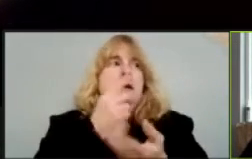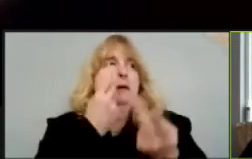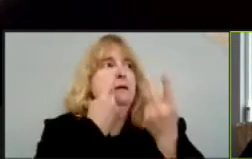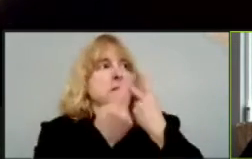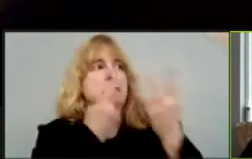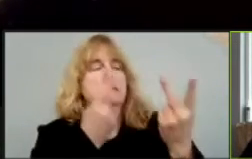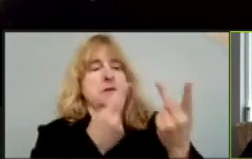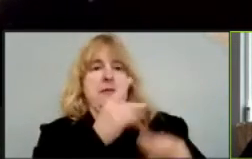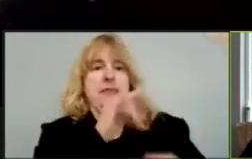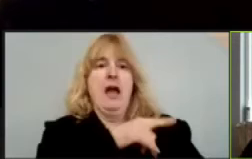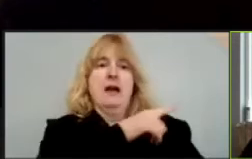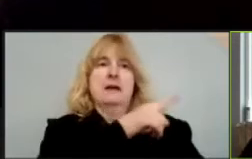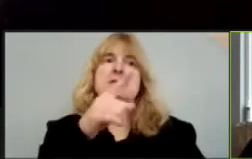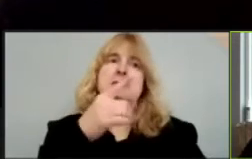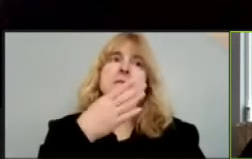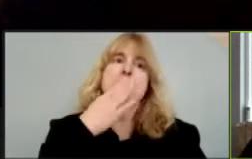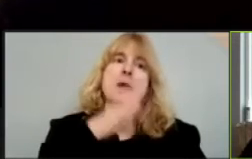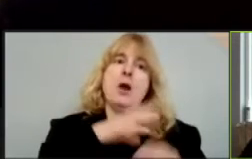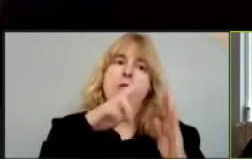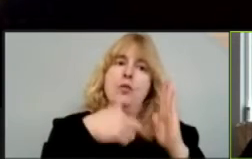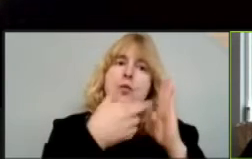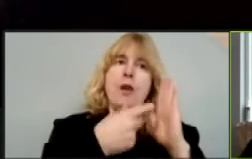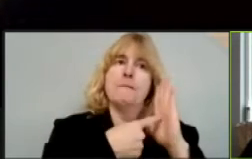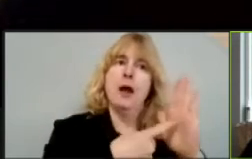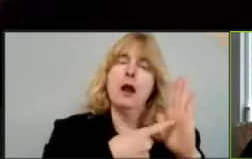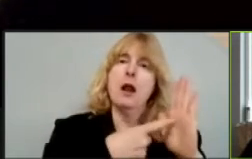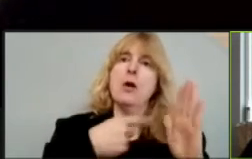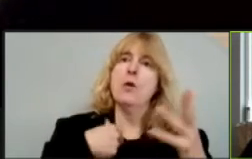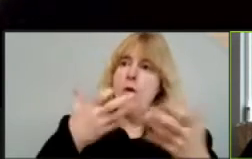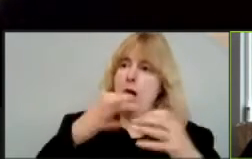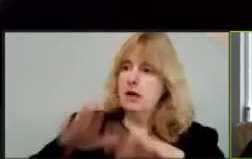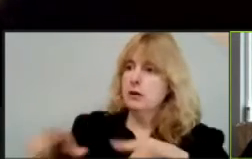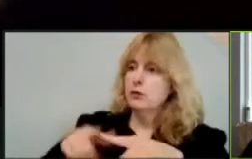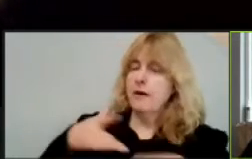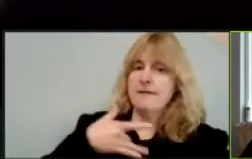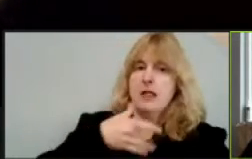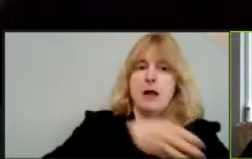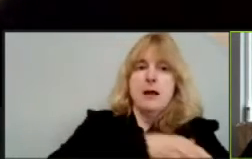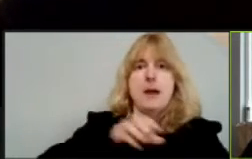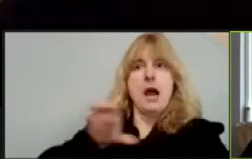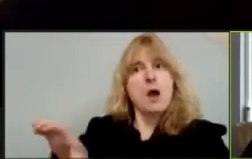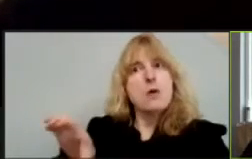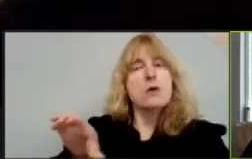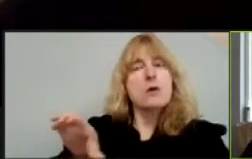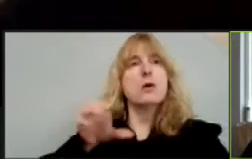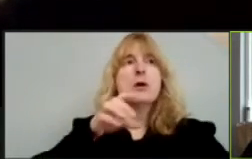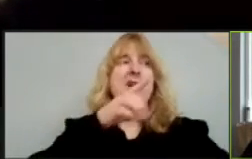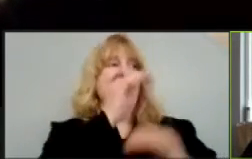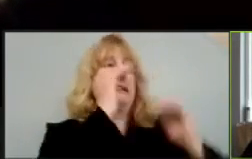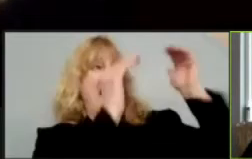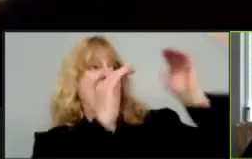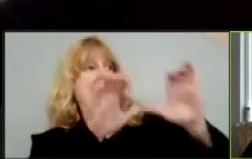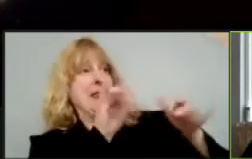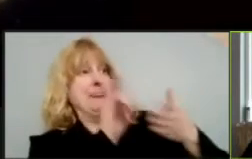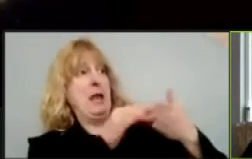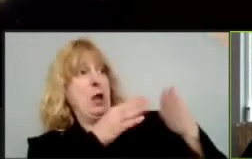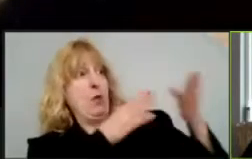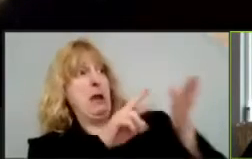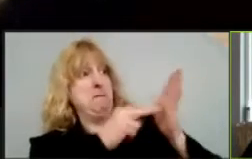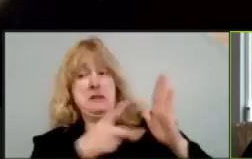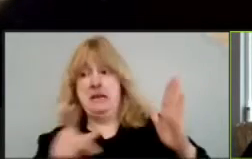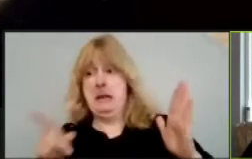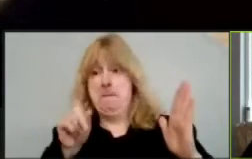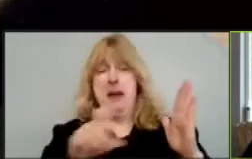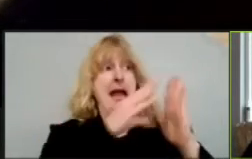important for them to feel empowered. Just because adults behave a certain way does not mean that they need to. And they can exercise their